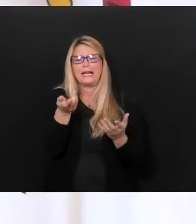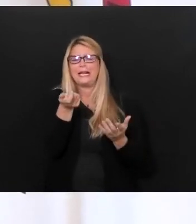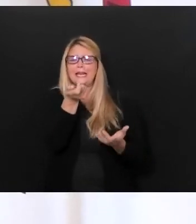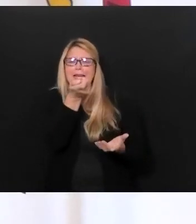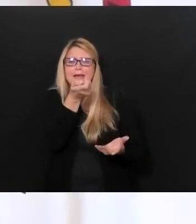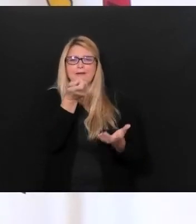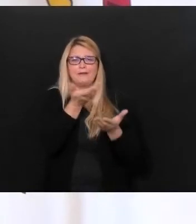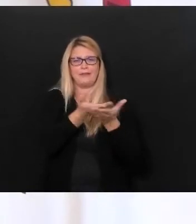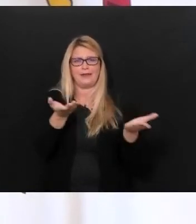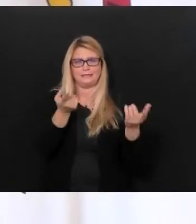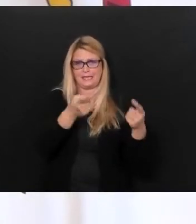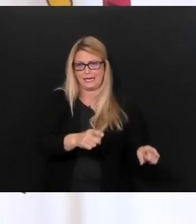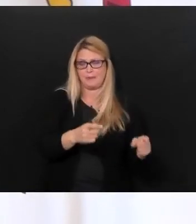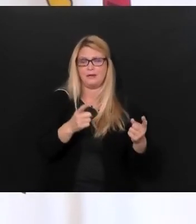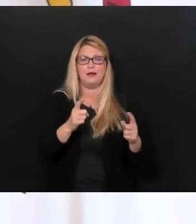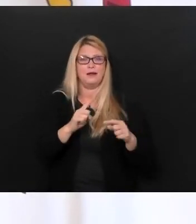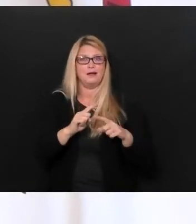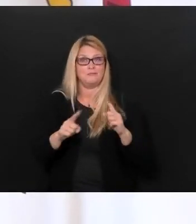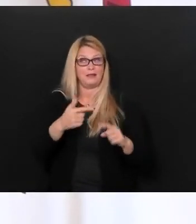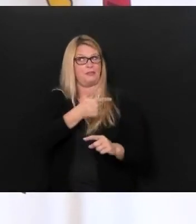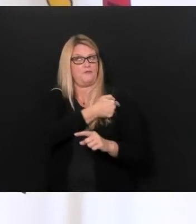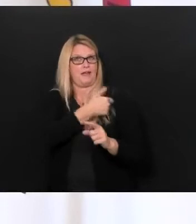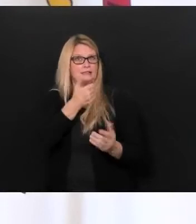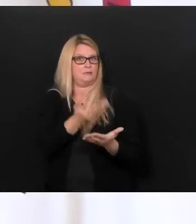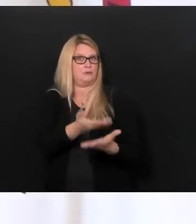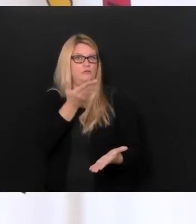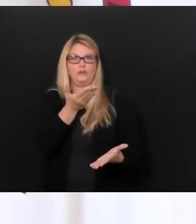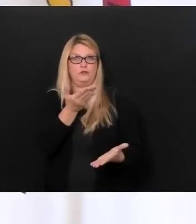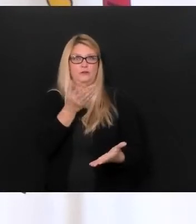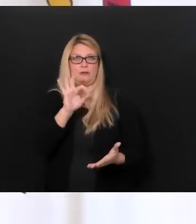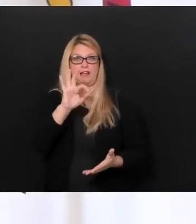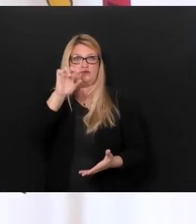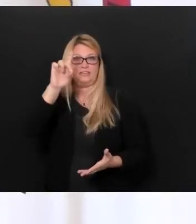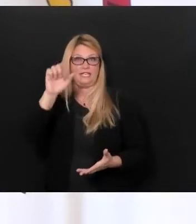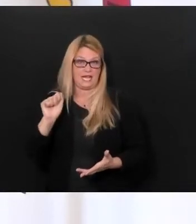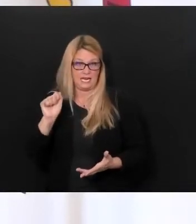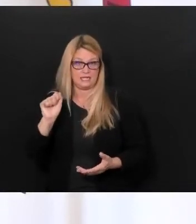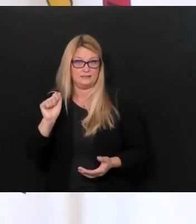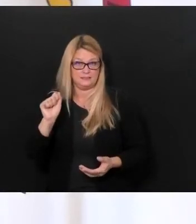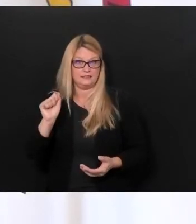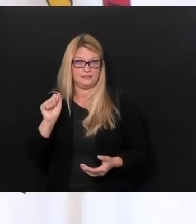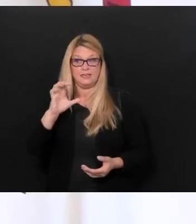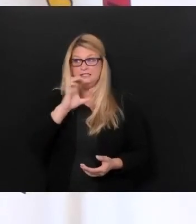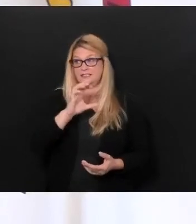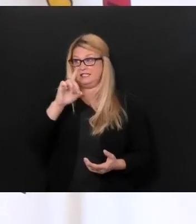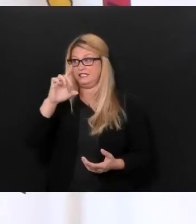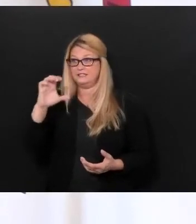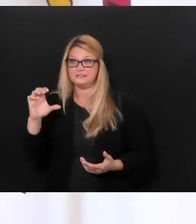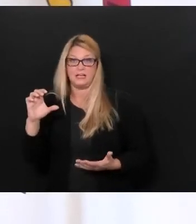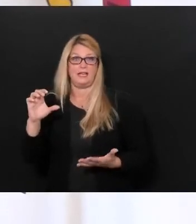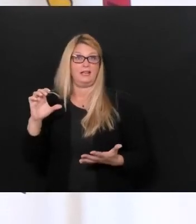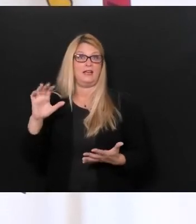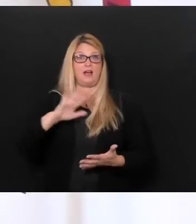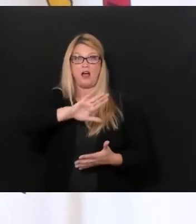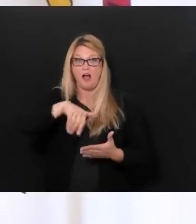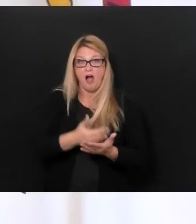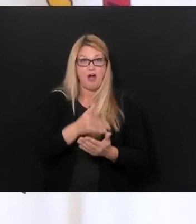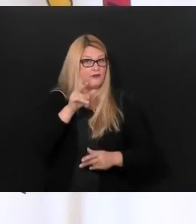side effects, but the vaccine has been proven out by the FDA and CDC and all these people,